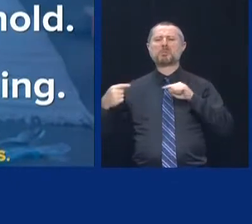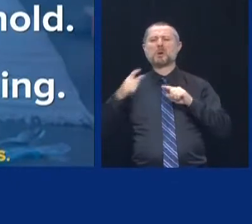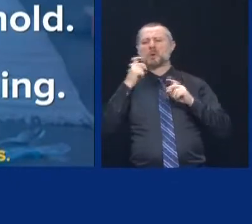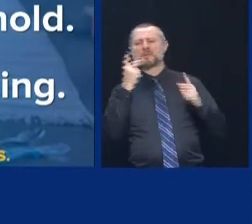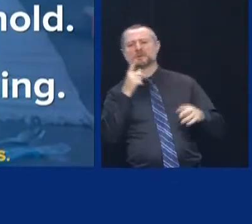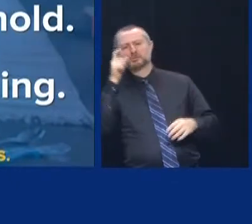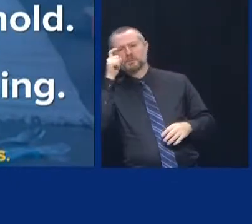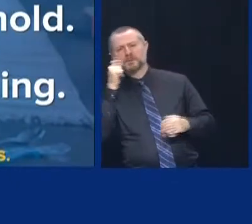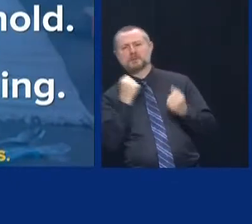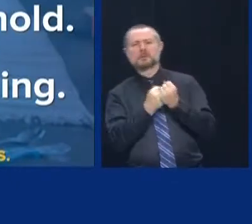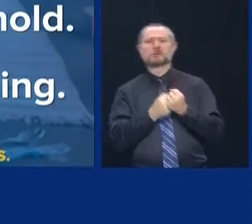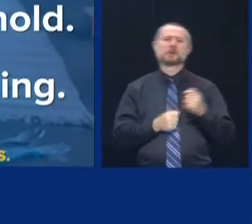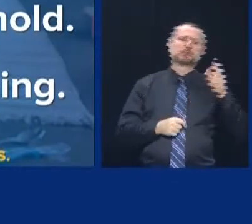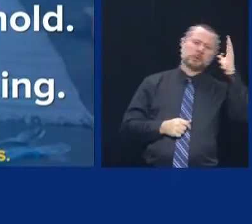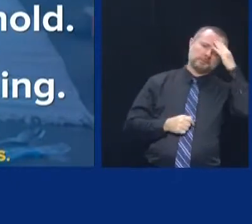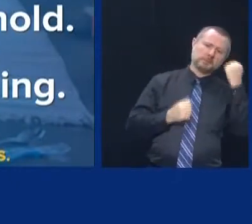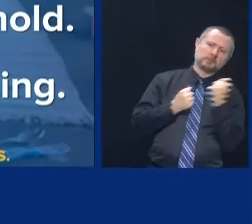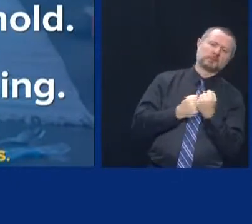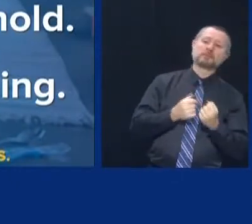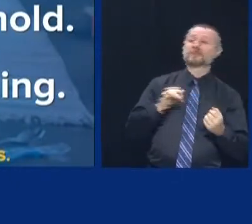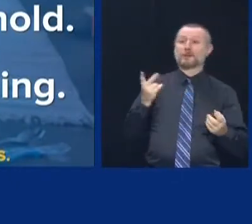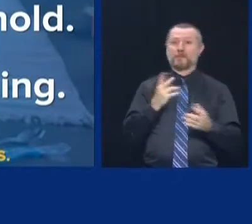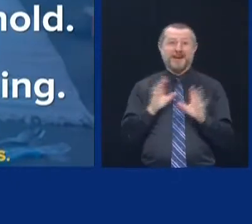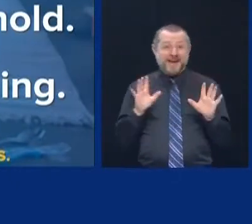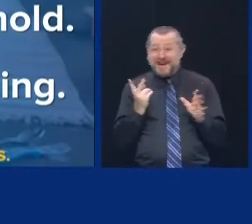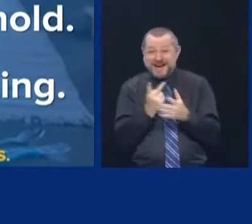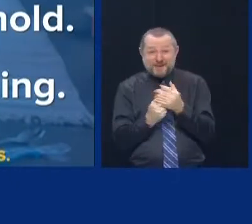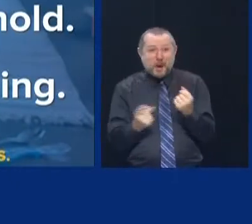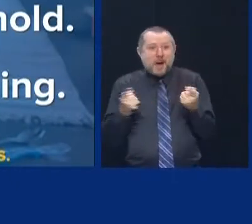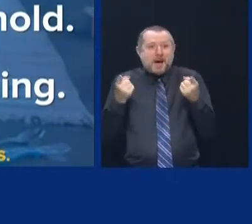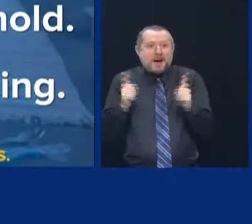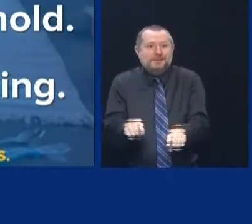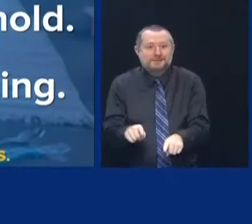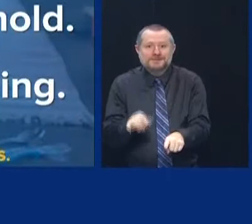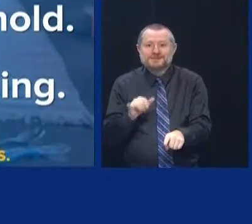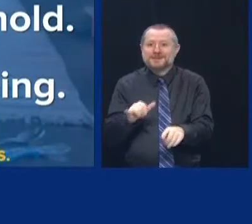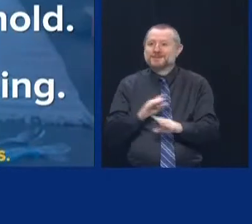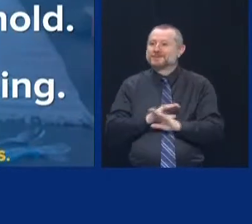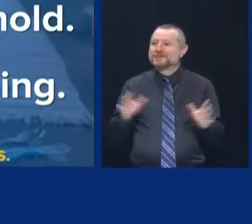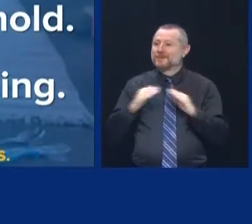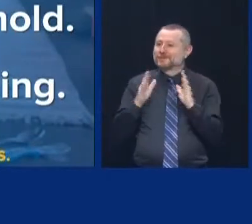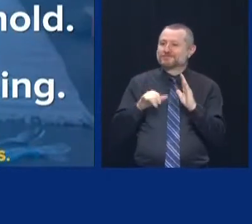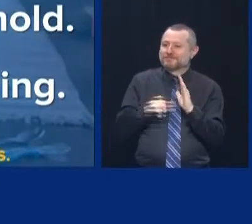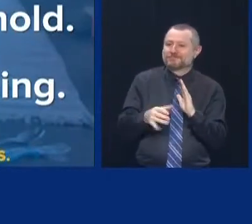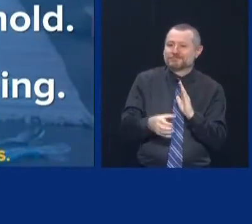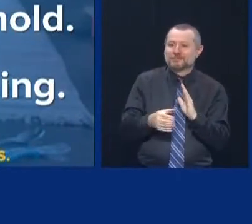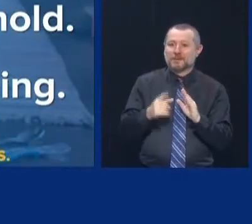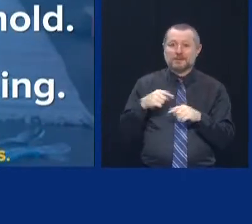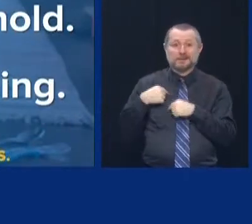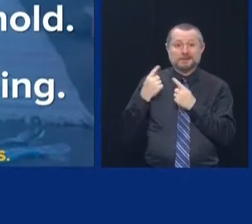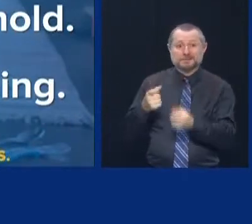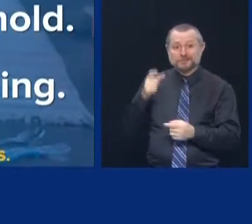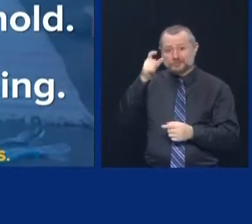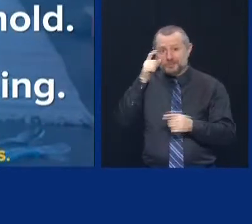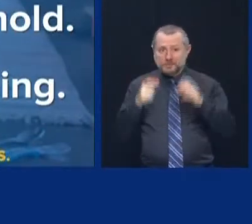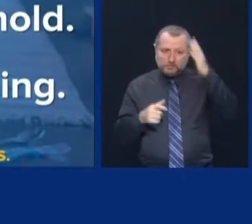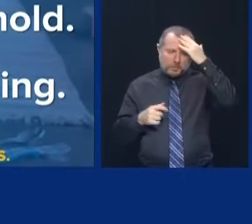thing both sides agree on. And by the way, can you name one other thing that Donald Trump and Joe Biden agree